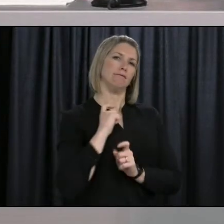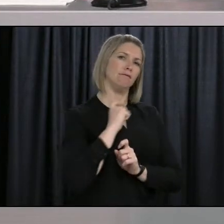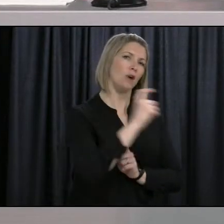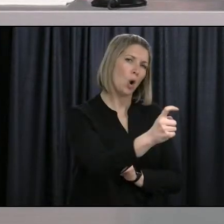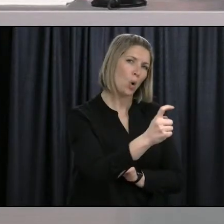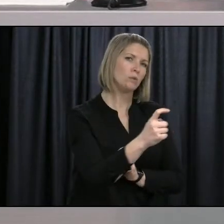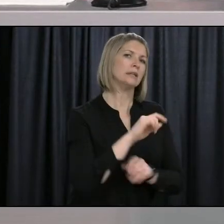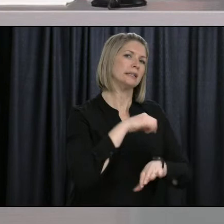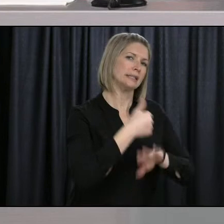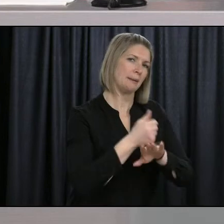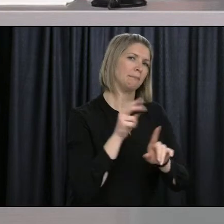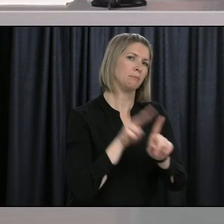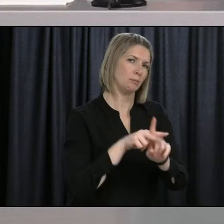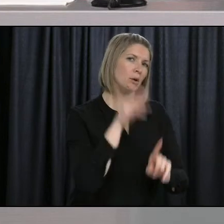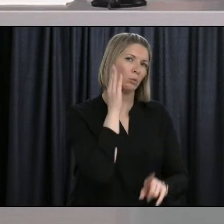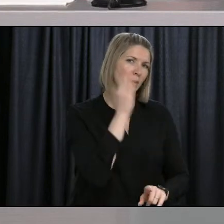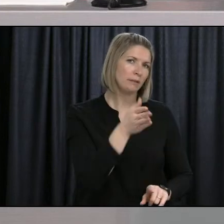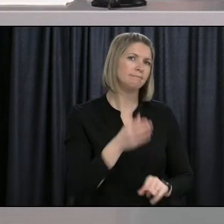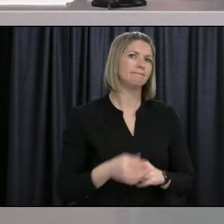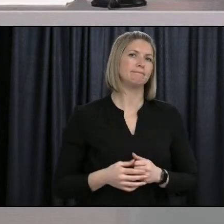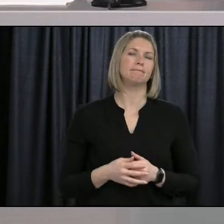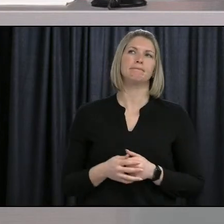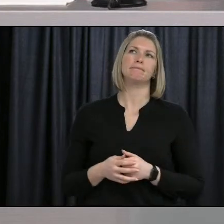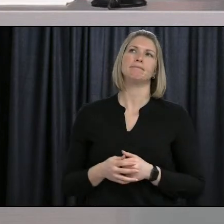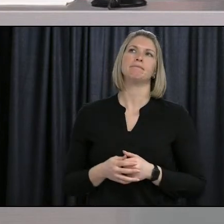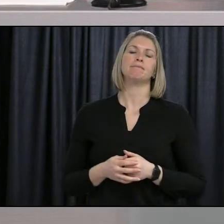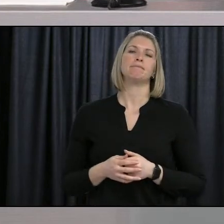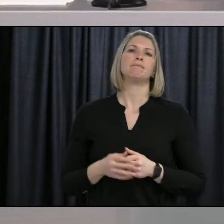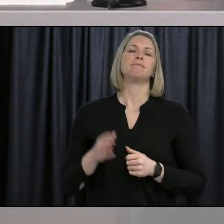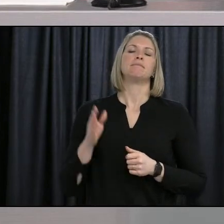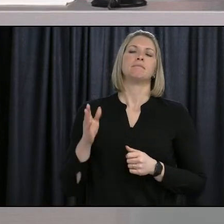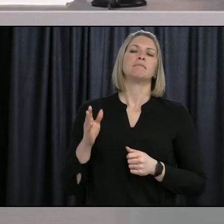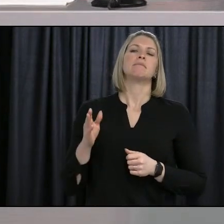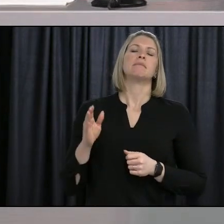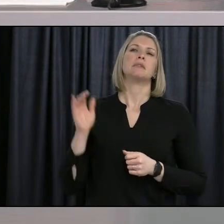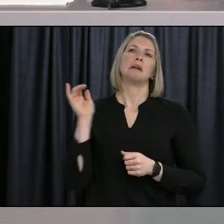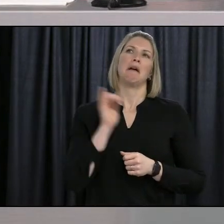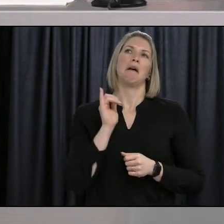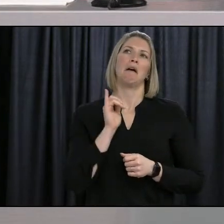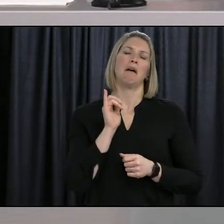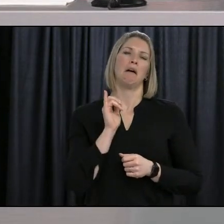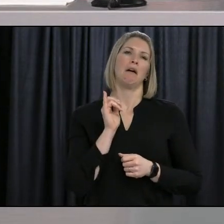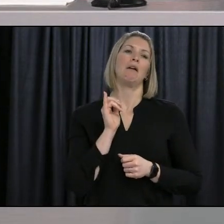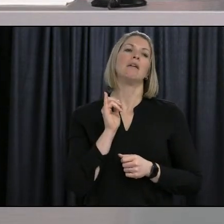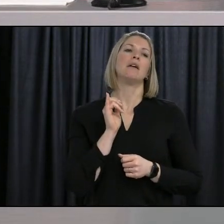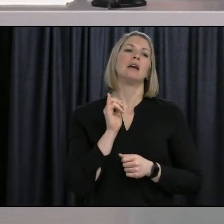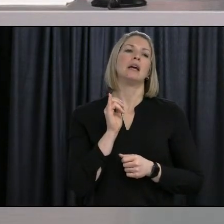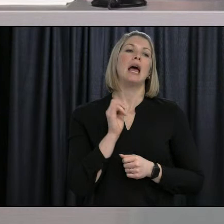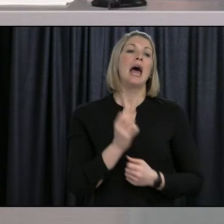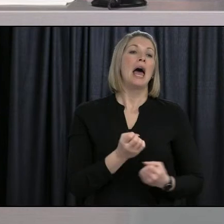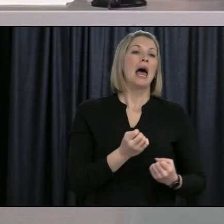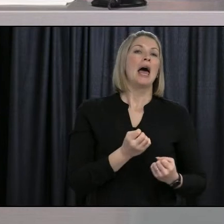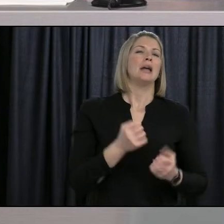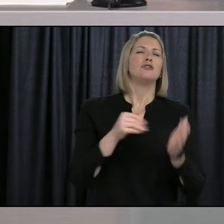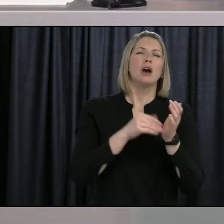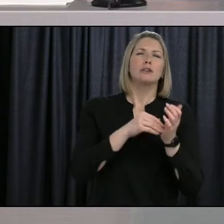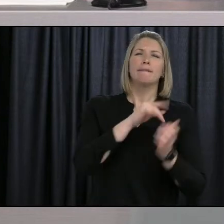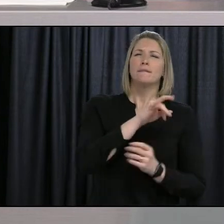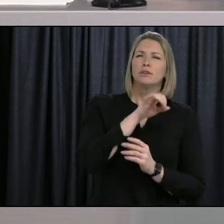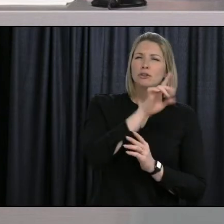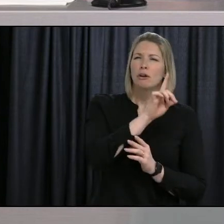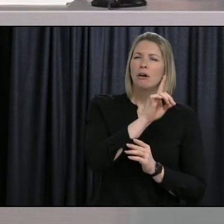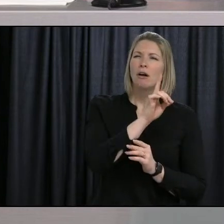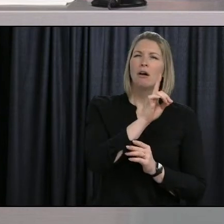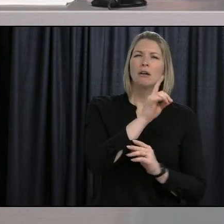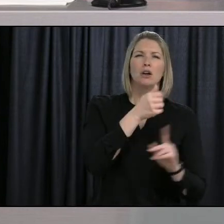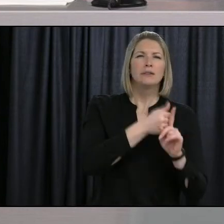And Dr. Fitzgerald, in the past you've said it's not just the number of cases, it's the epidemiology that's important to you. So